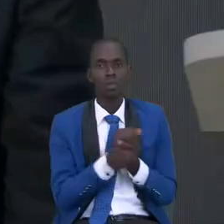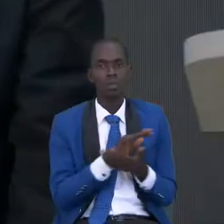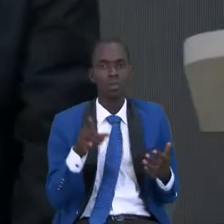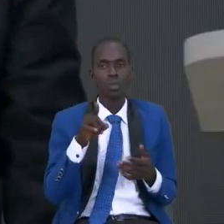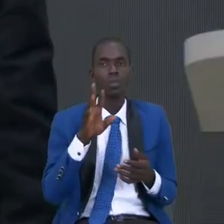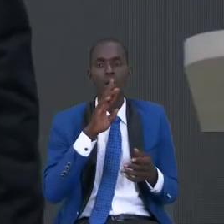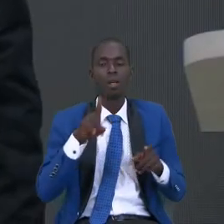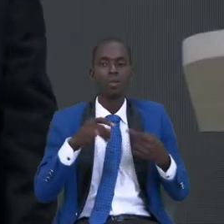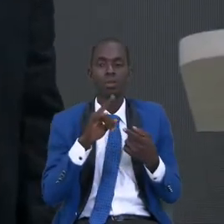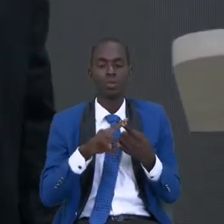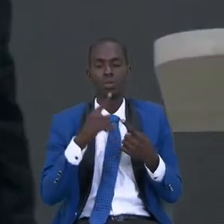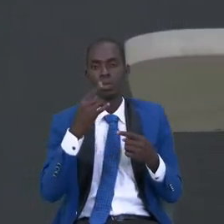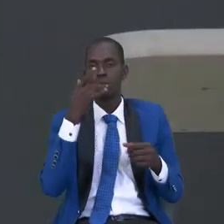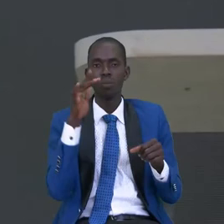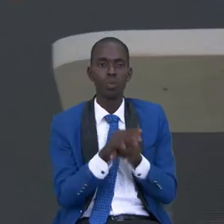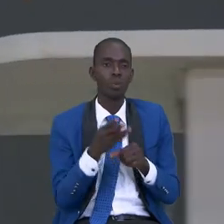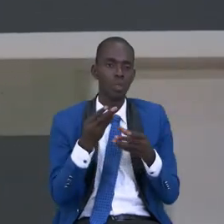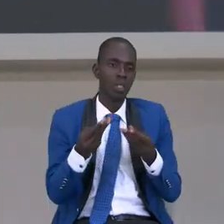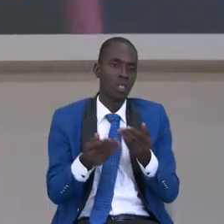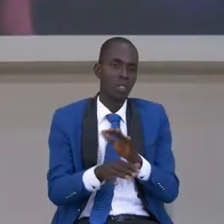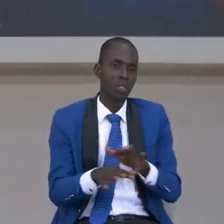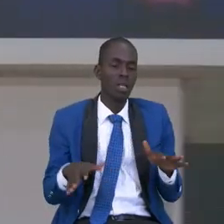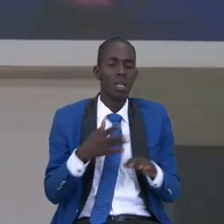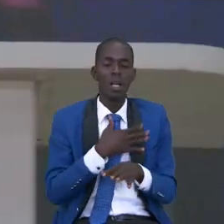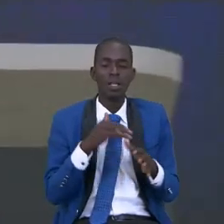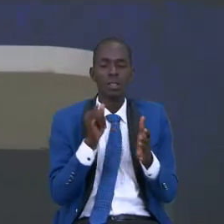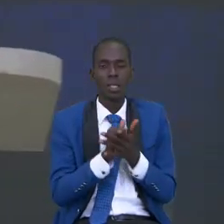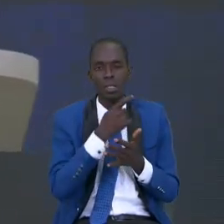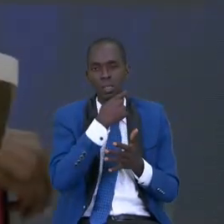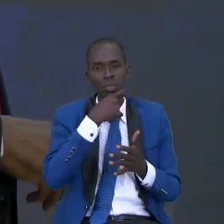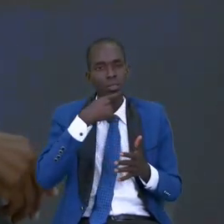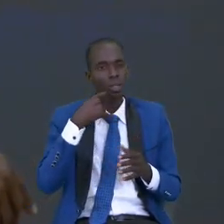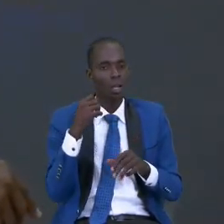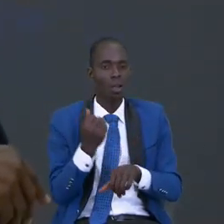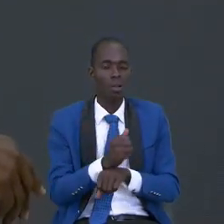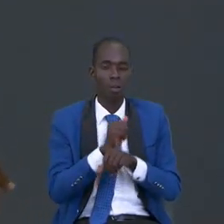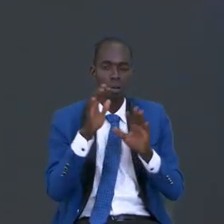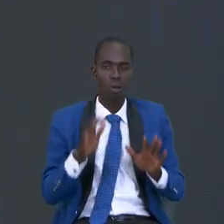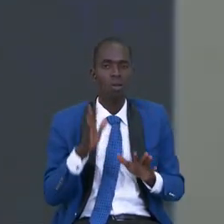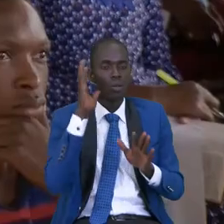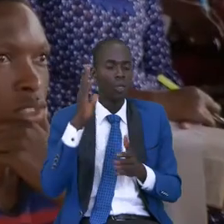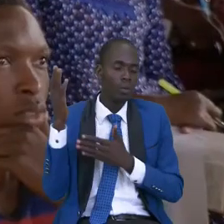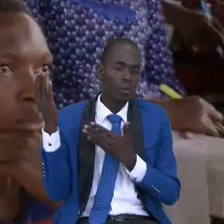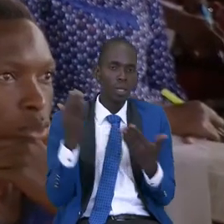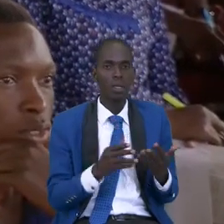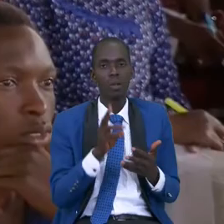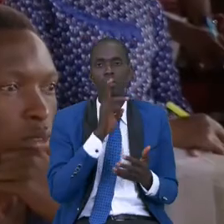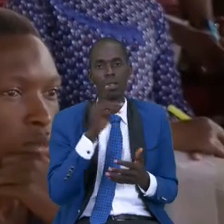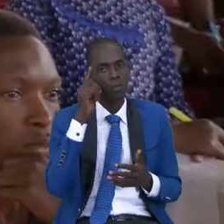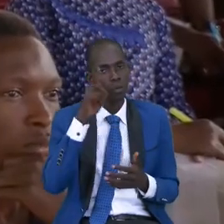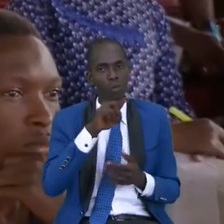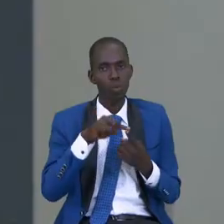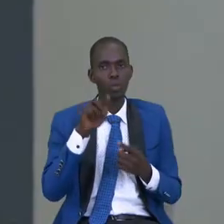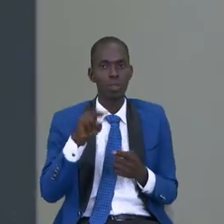the promised land, and that dry rock will bring water when you need water.